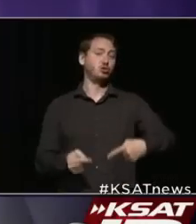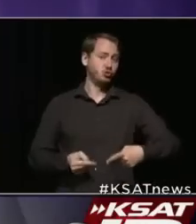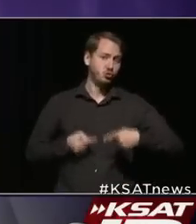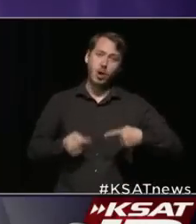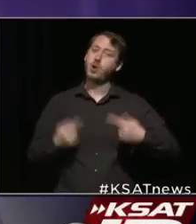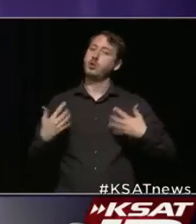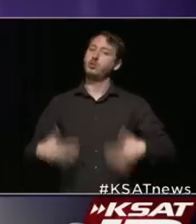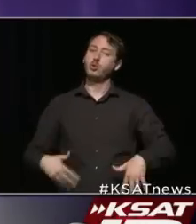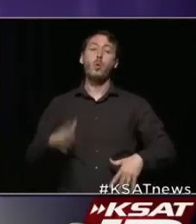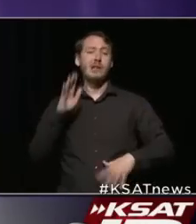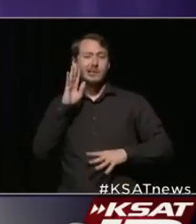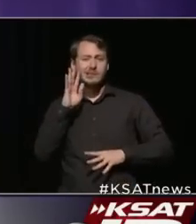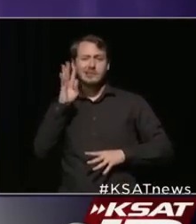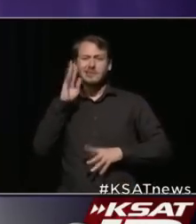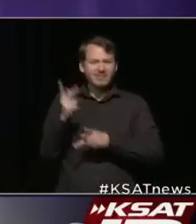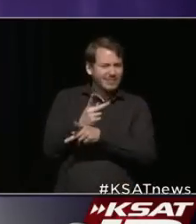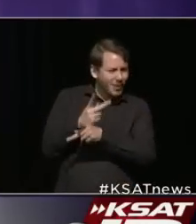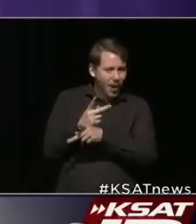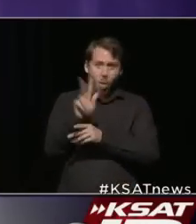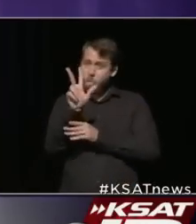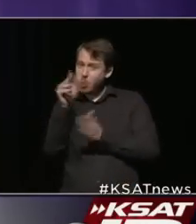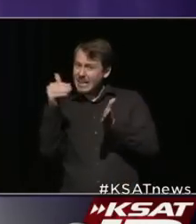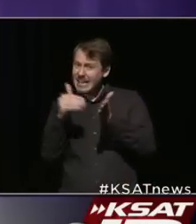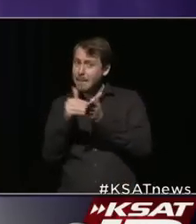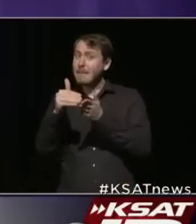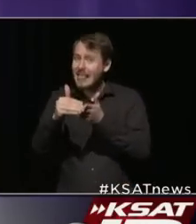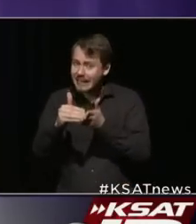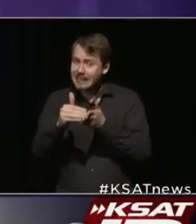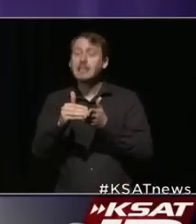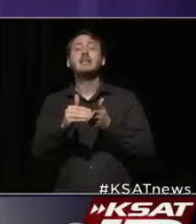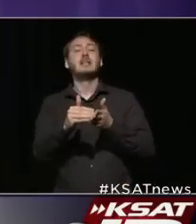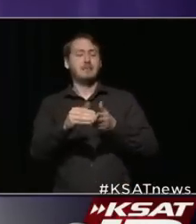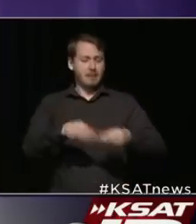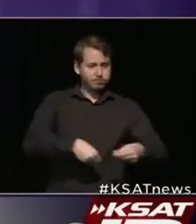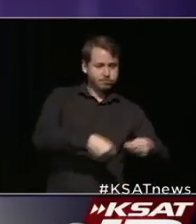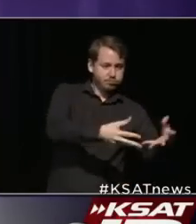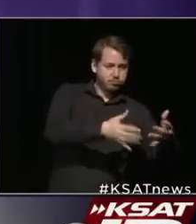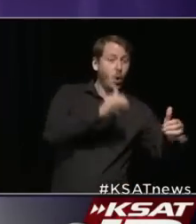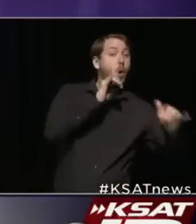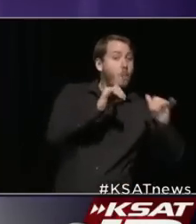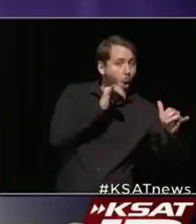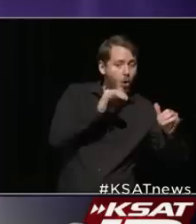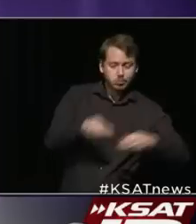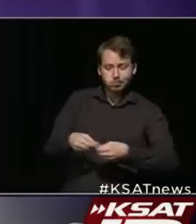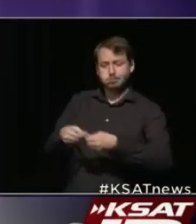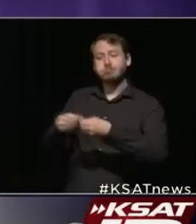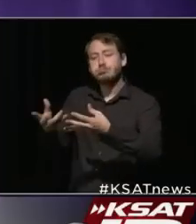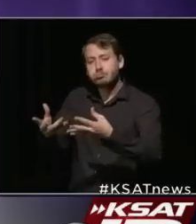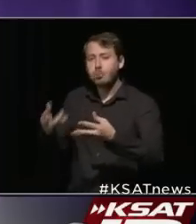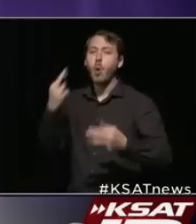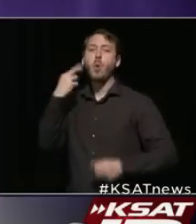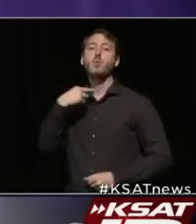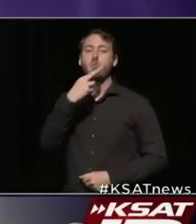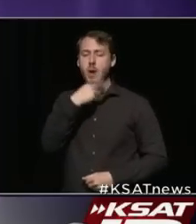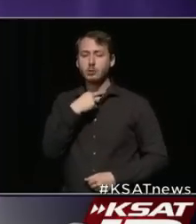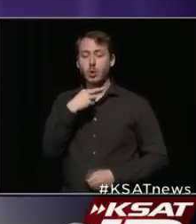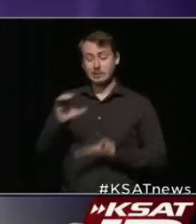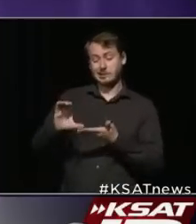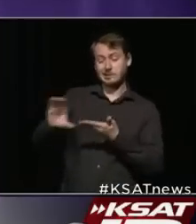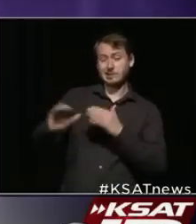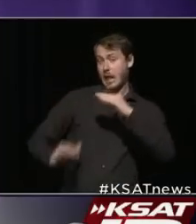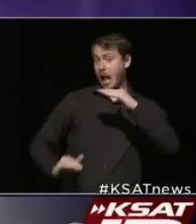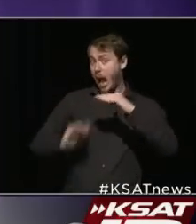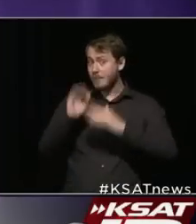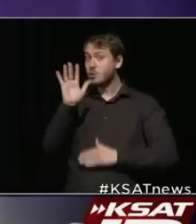come up with another $3 million and limit it to restaurants and bars. There'll be grants up to $25,000.